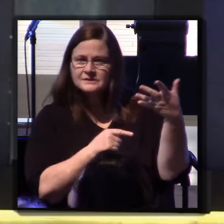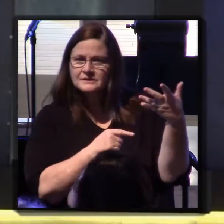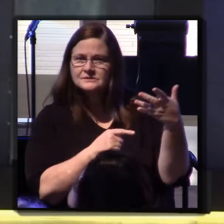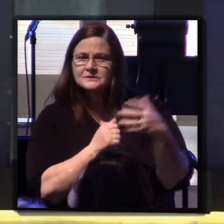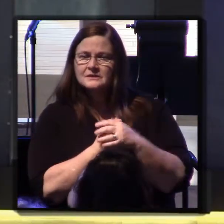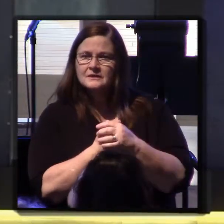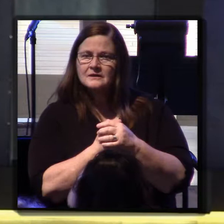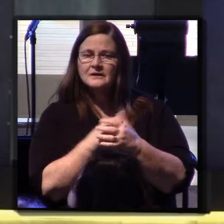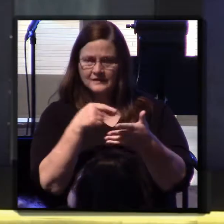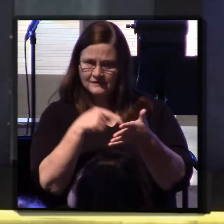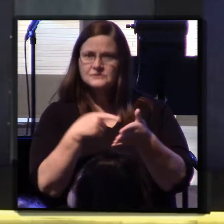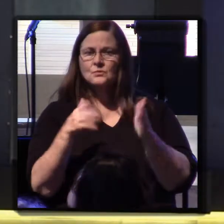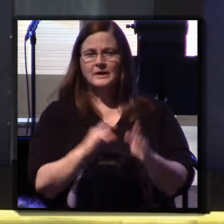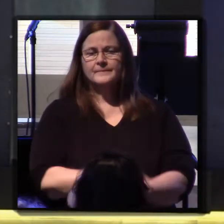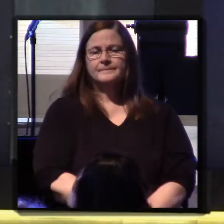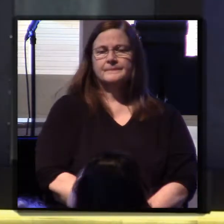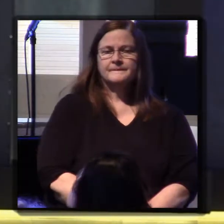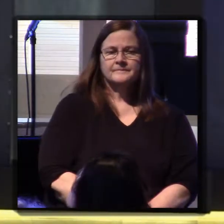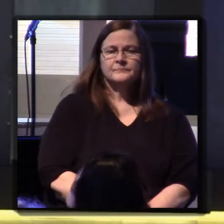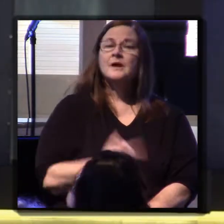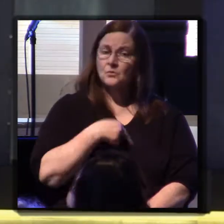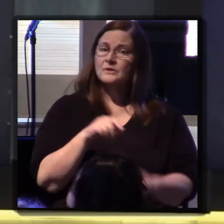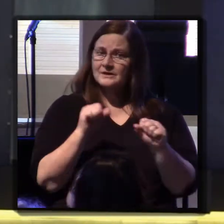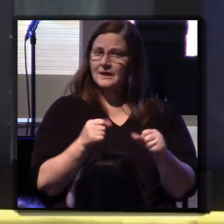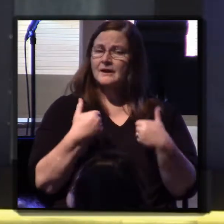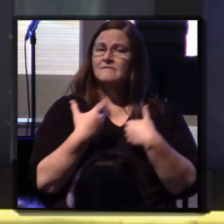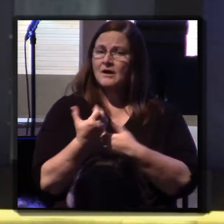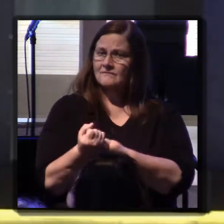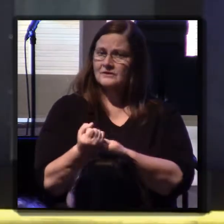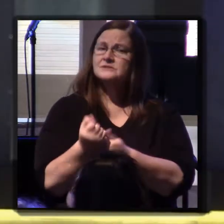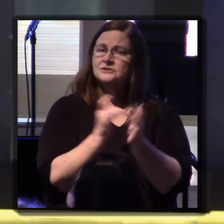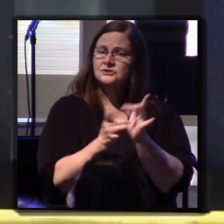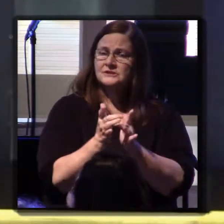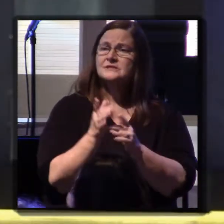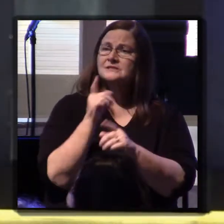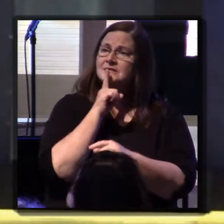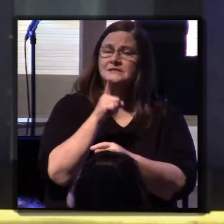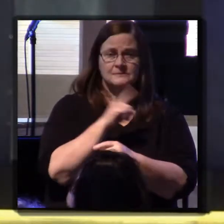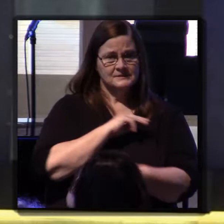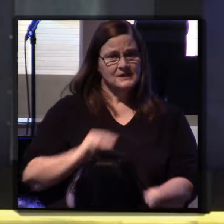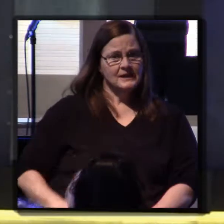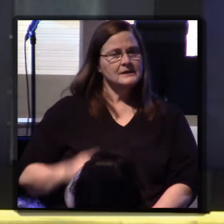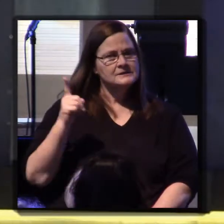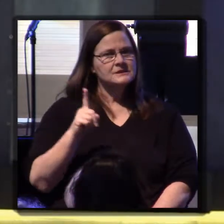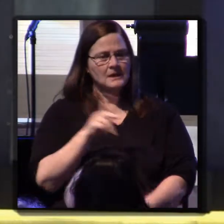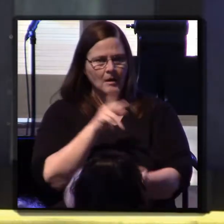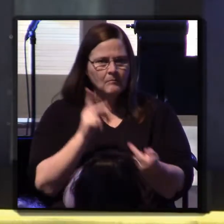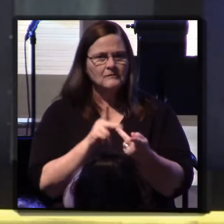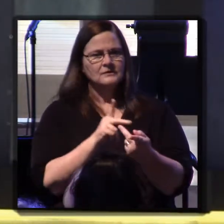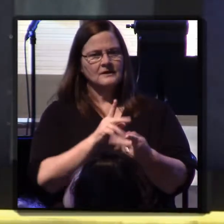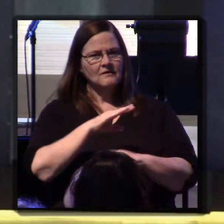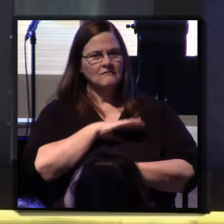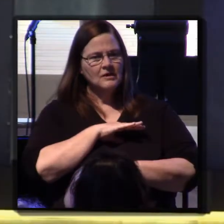his servant would come and would accomplish these things in this way. And we can be